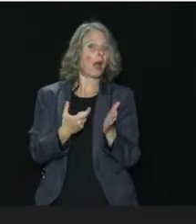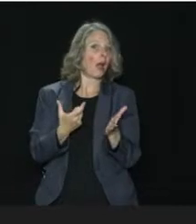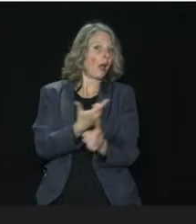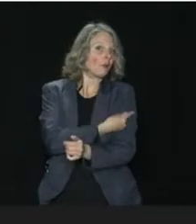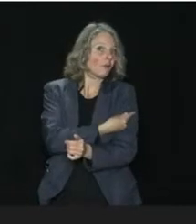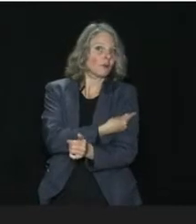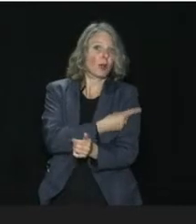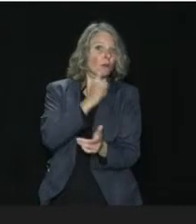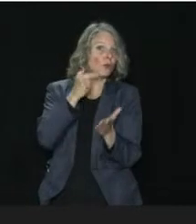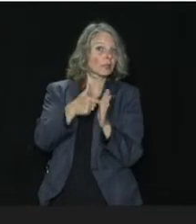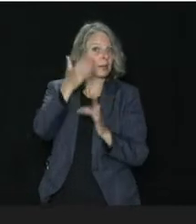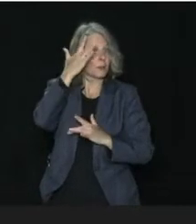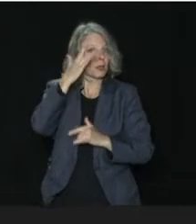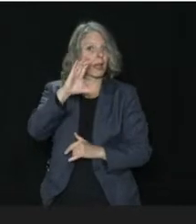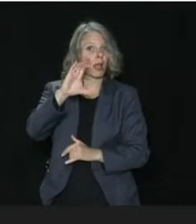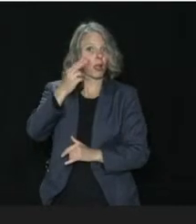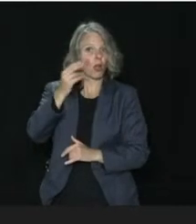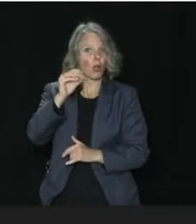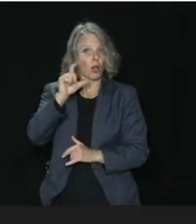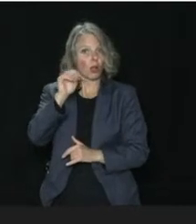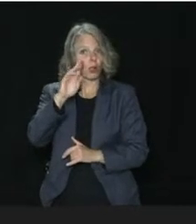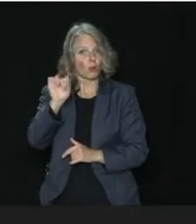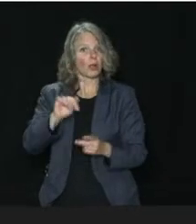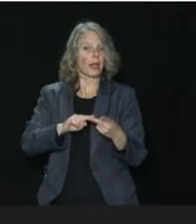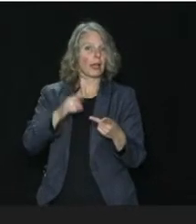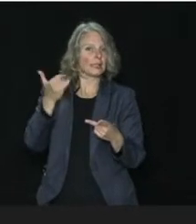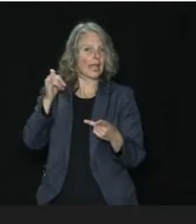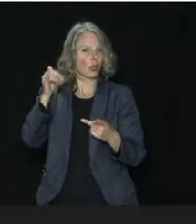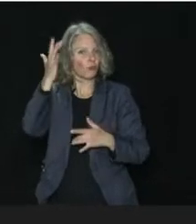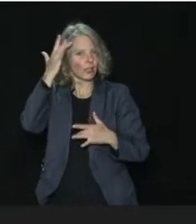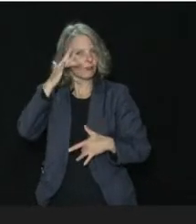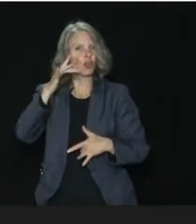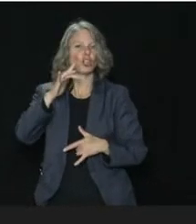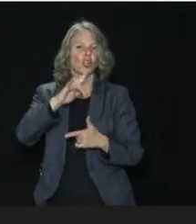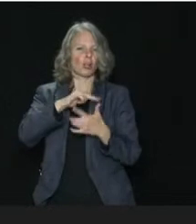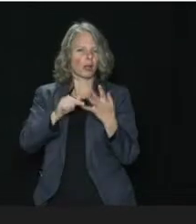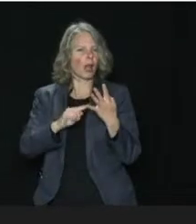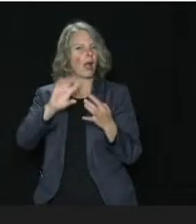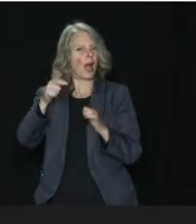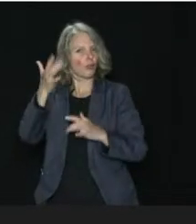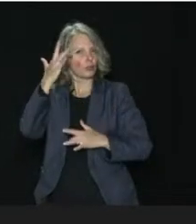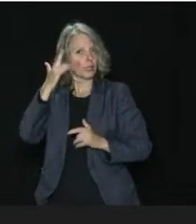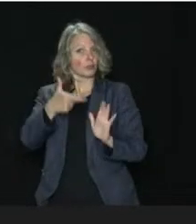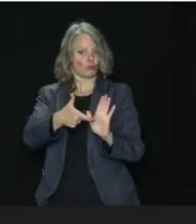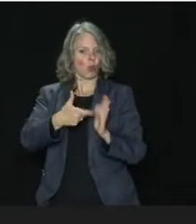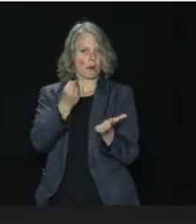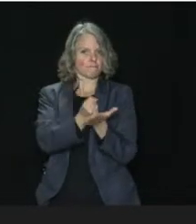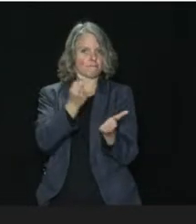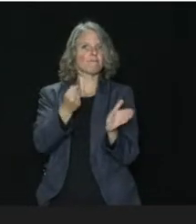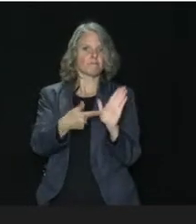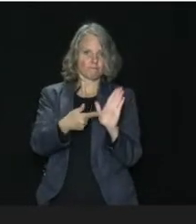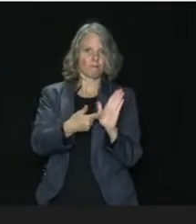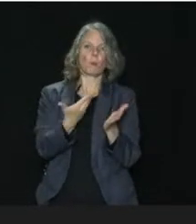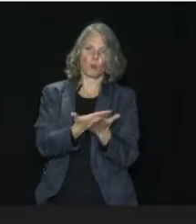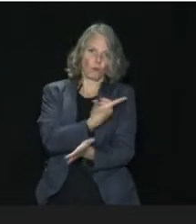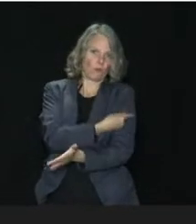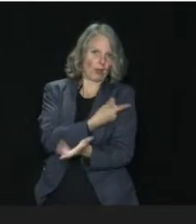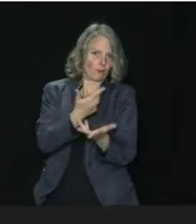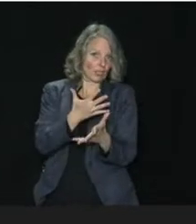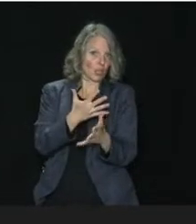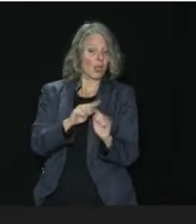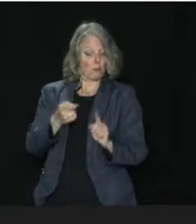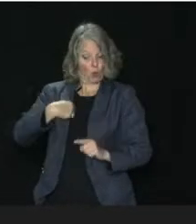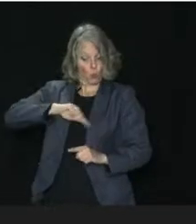yellow fever and cholera or other illnesses. But for us and European countries as well,